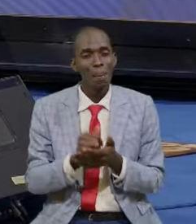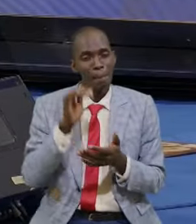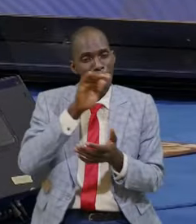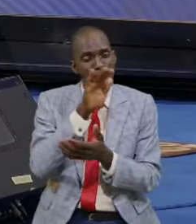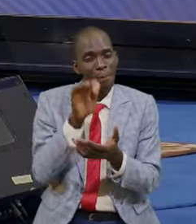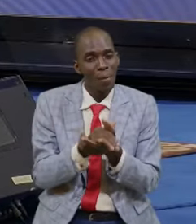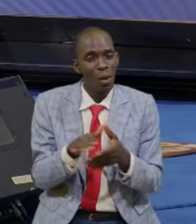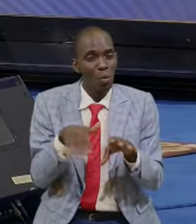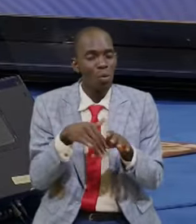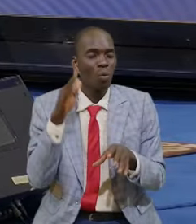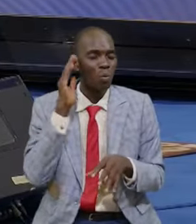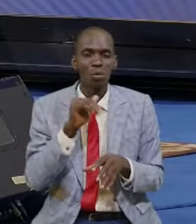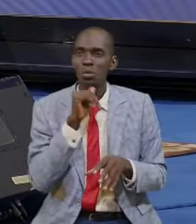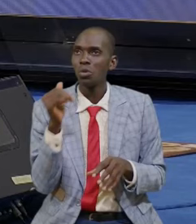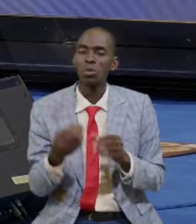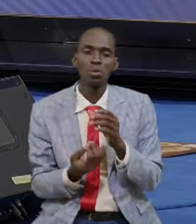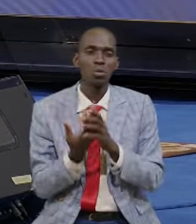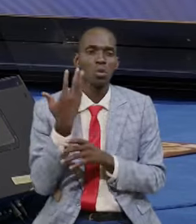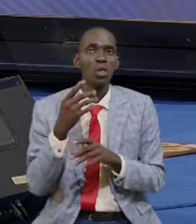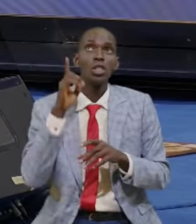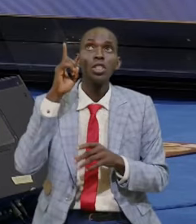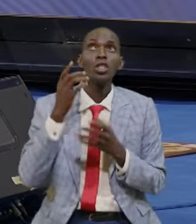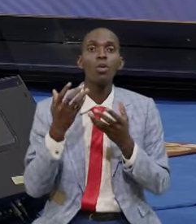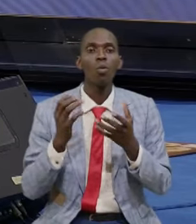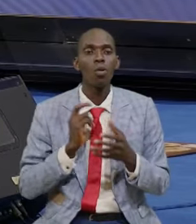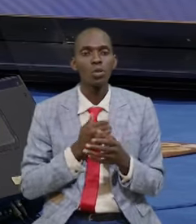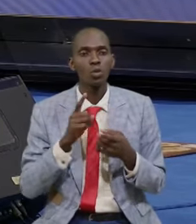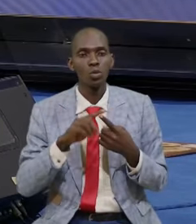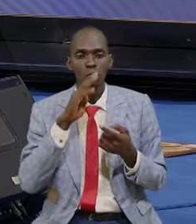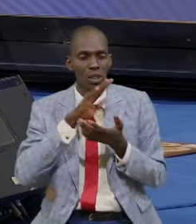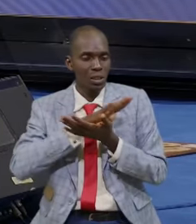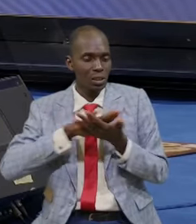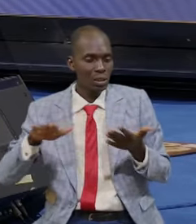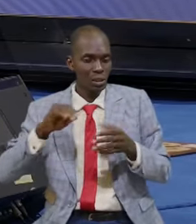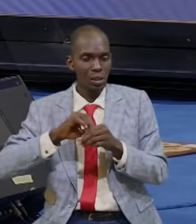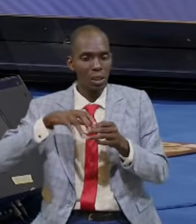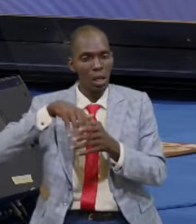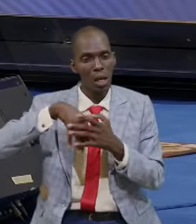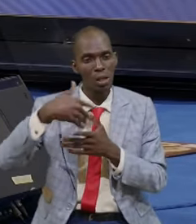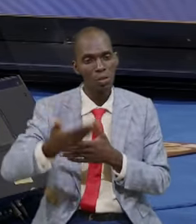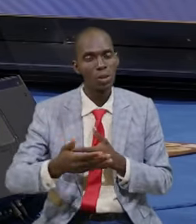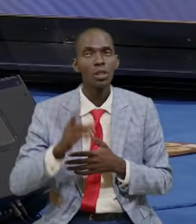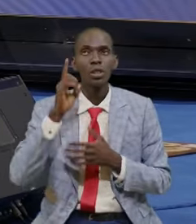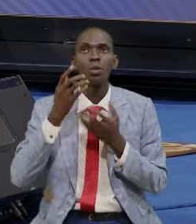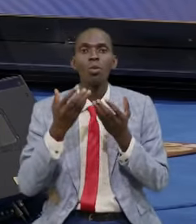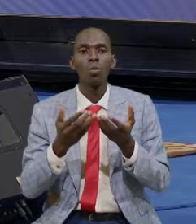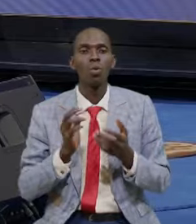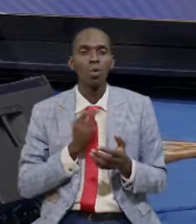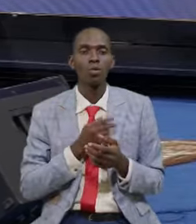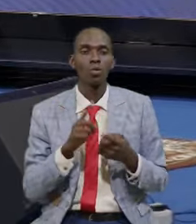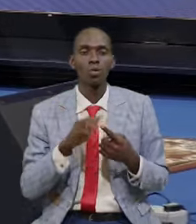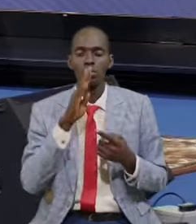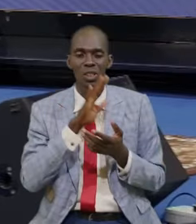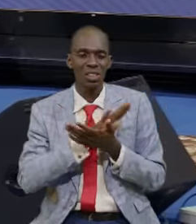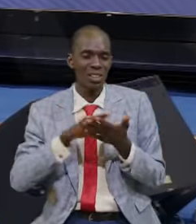us clean physically. He wants us clean morally, because He is the